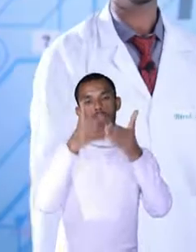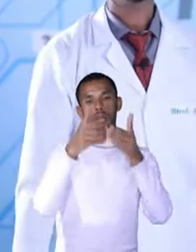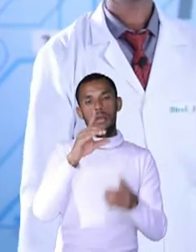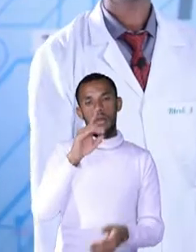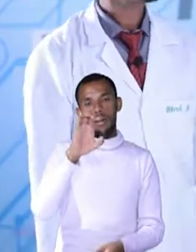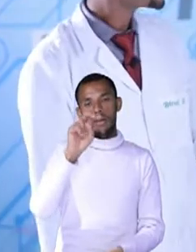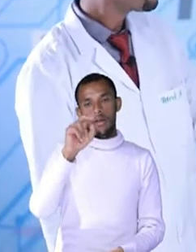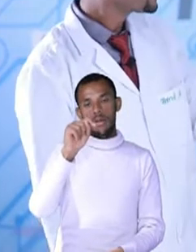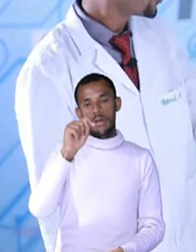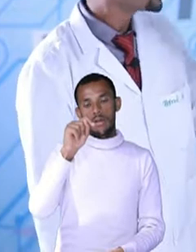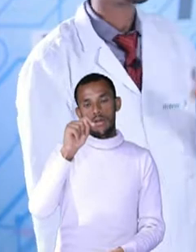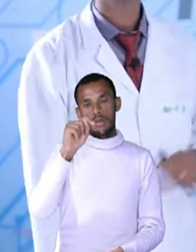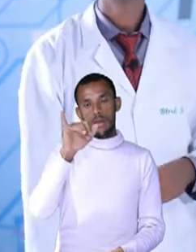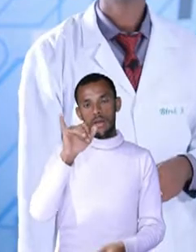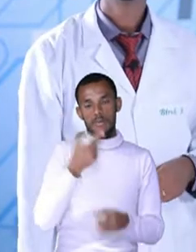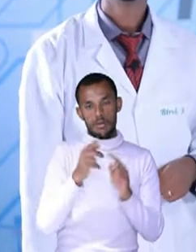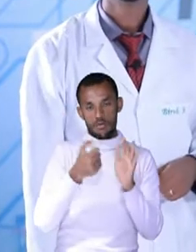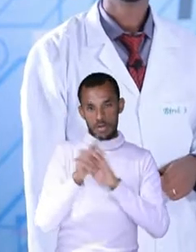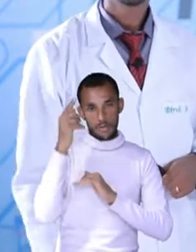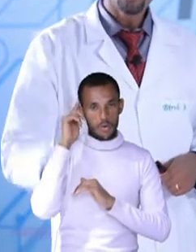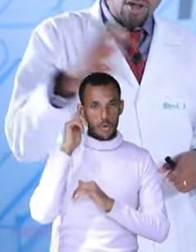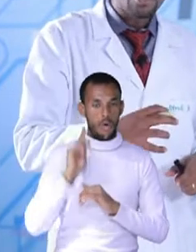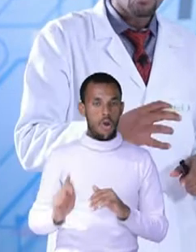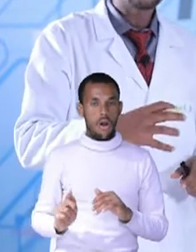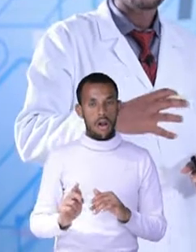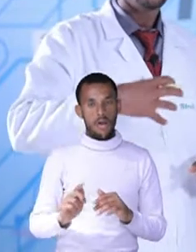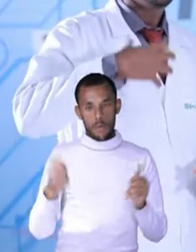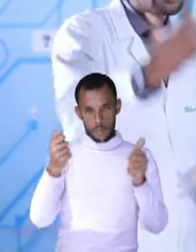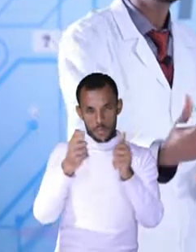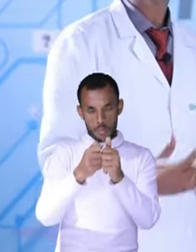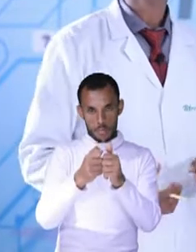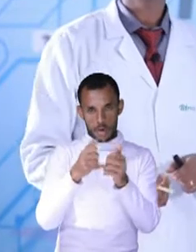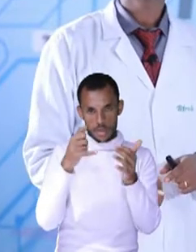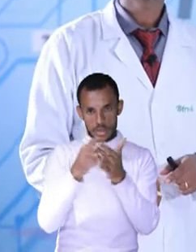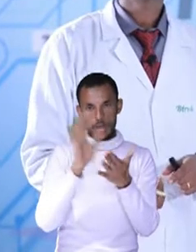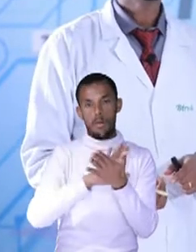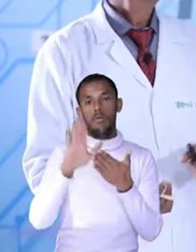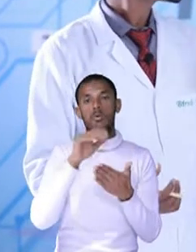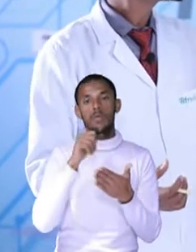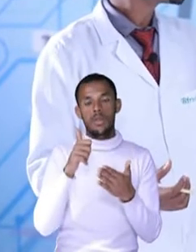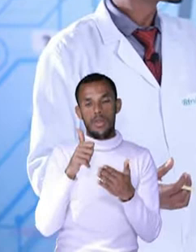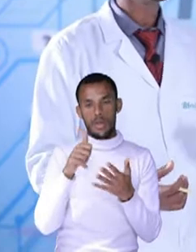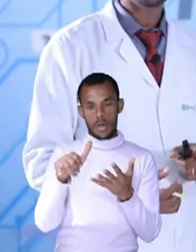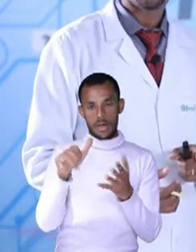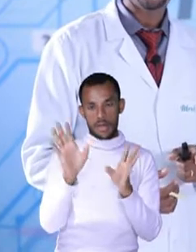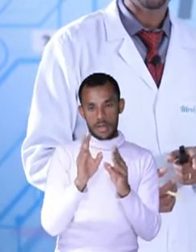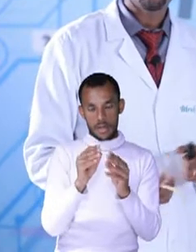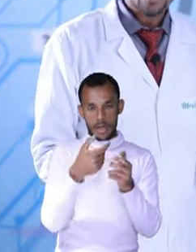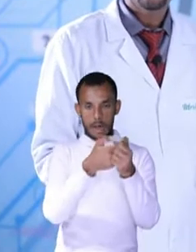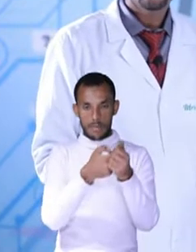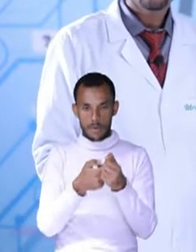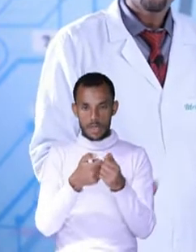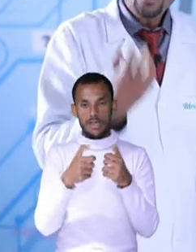density difference. For example, gold. Gold with its impurity extracted by gravity